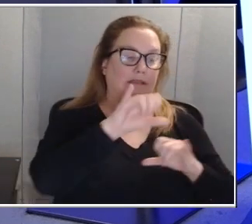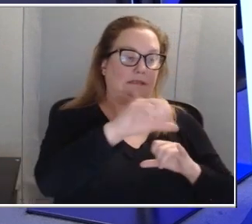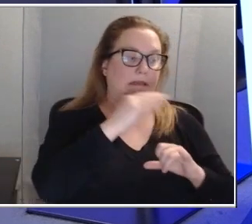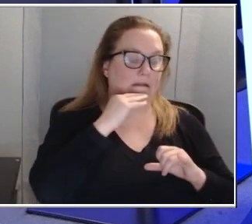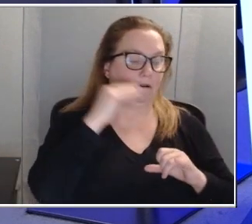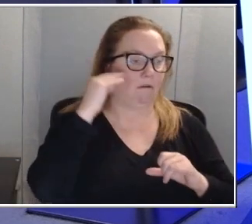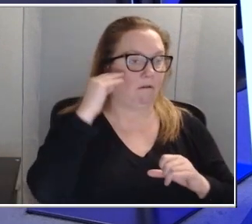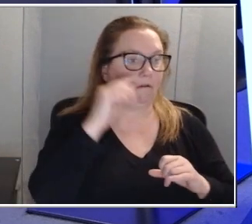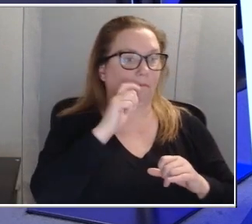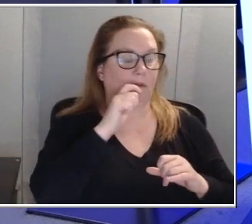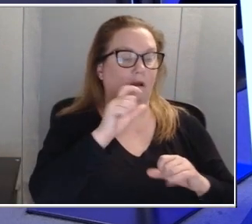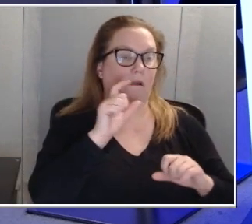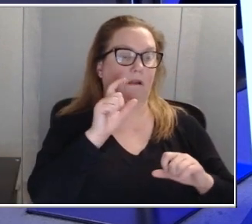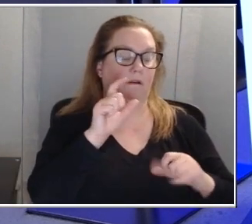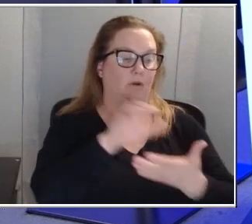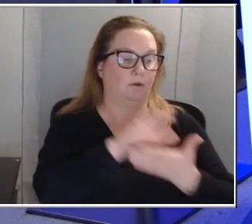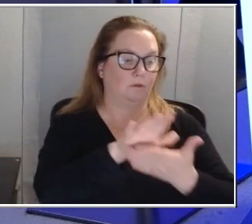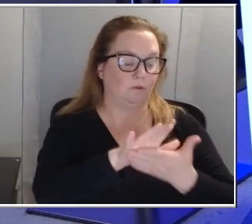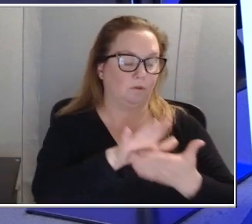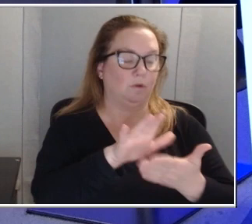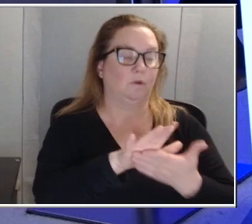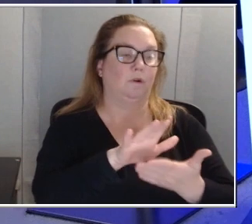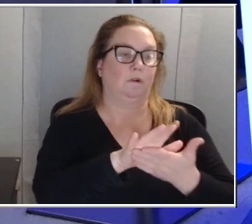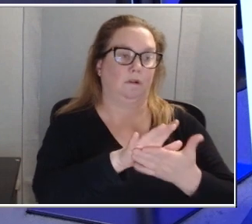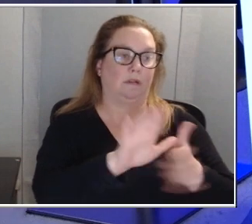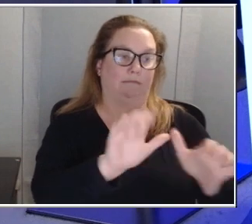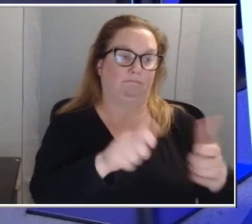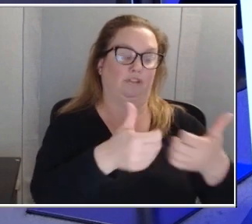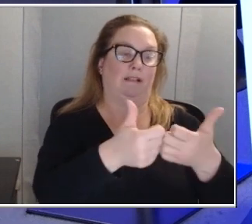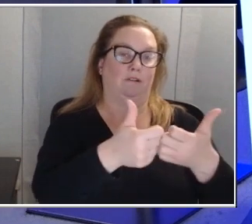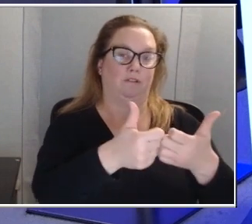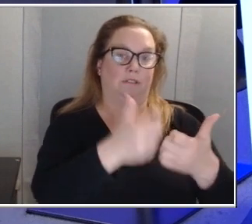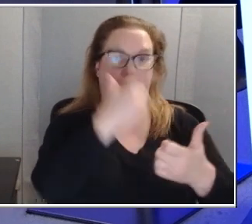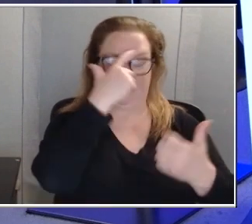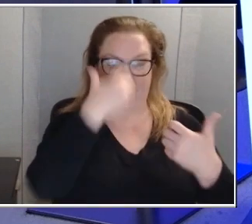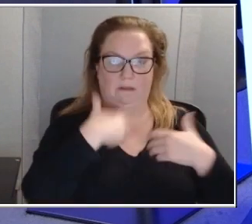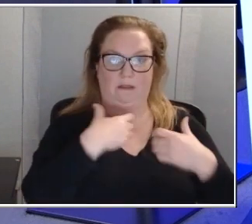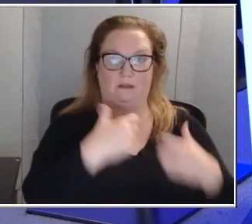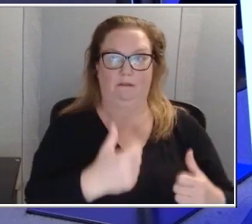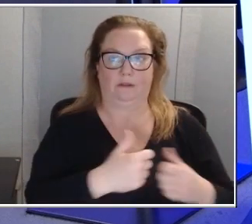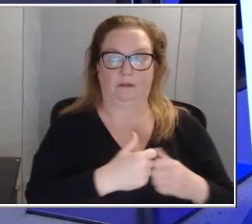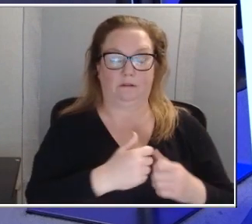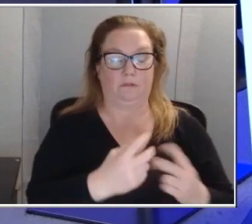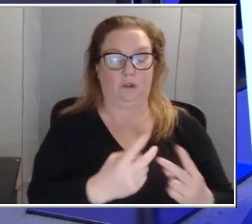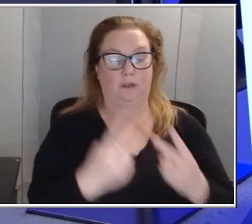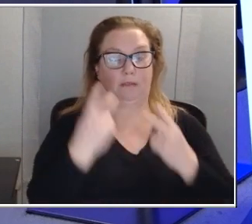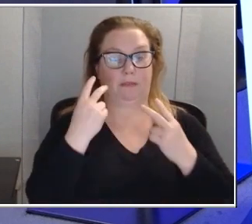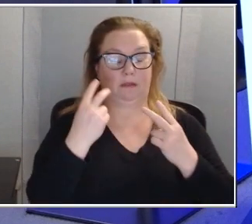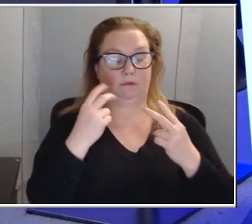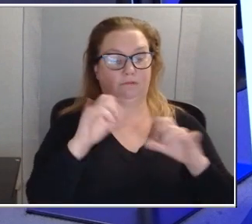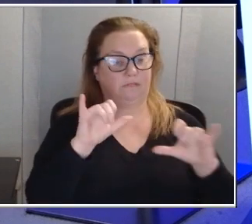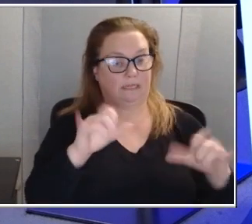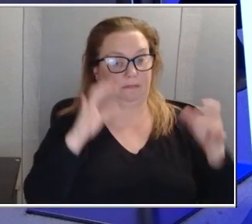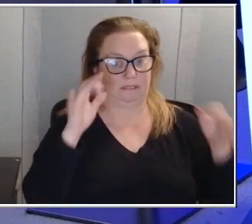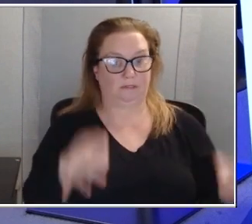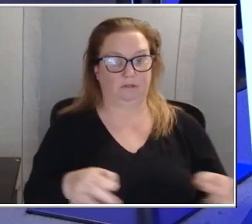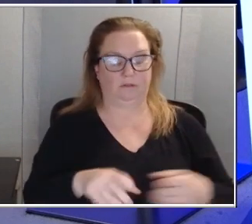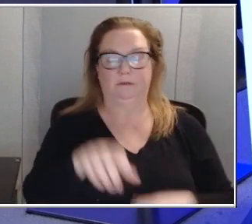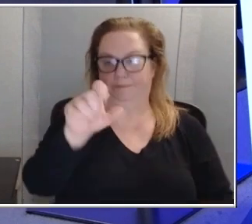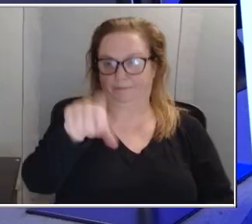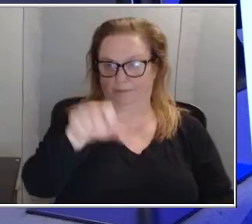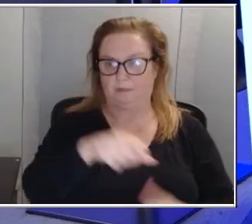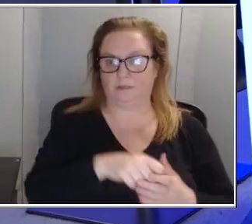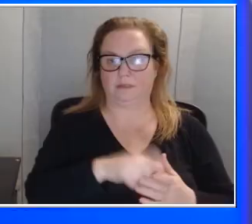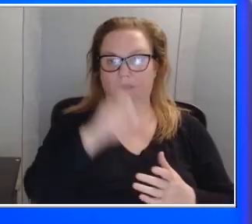being in school, created a lot of challenges in mental health. As you look back at it, would you make the same choice? Yes, because I would have had the